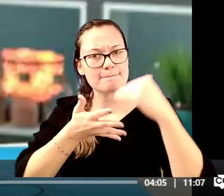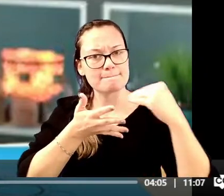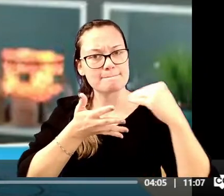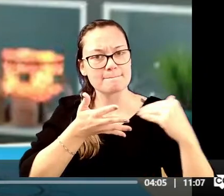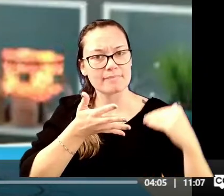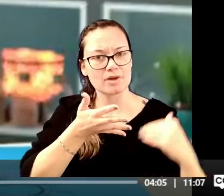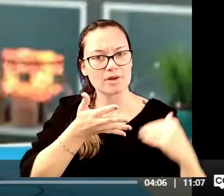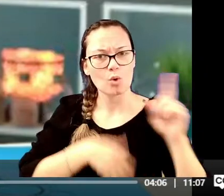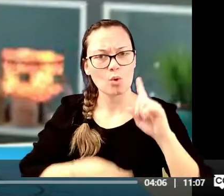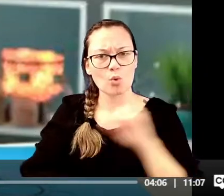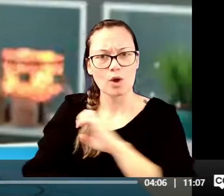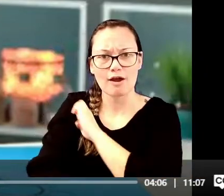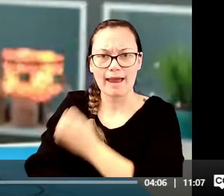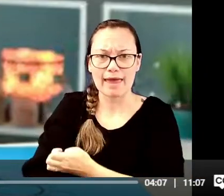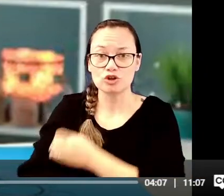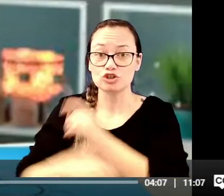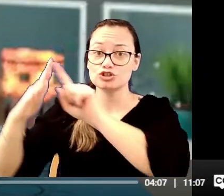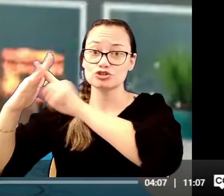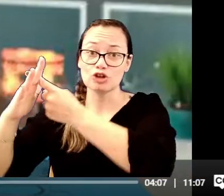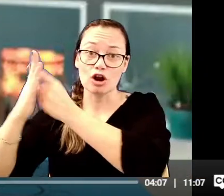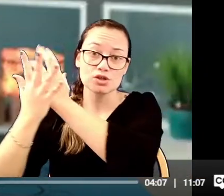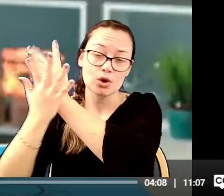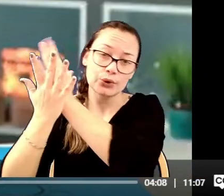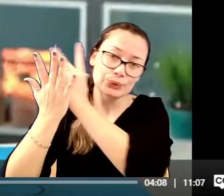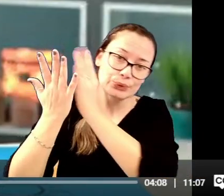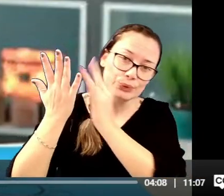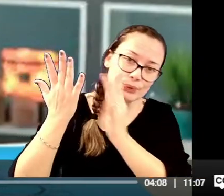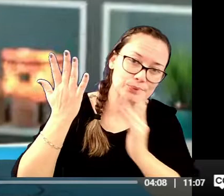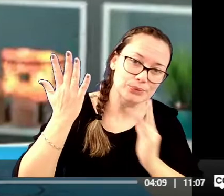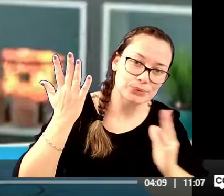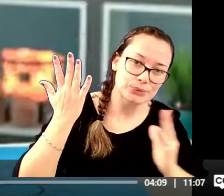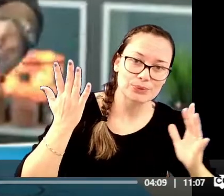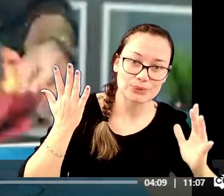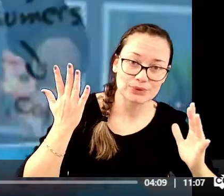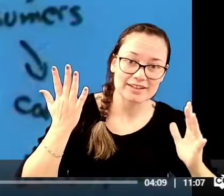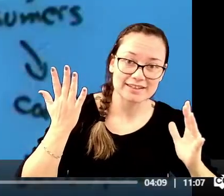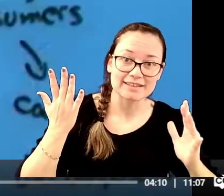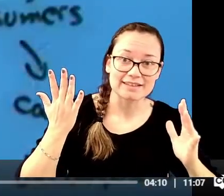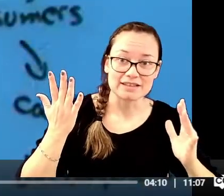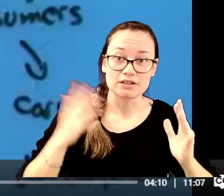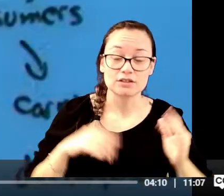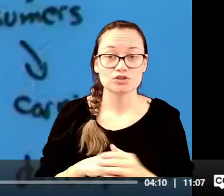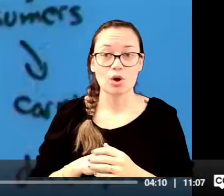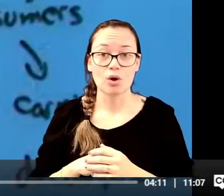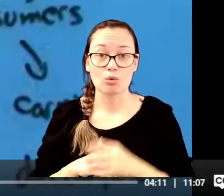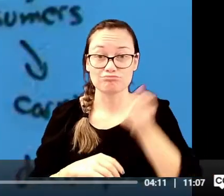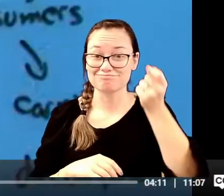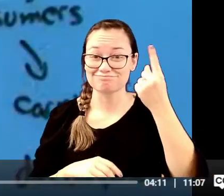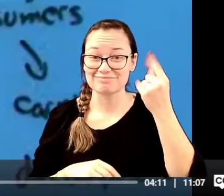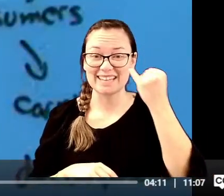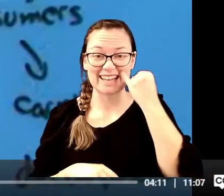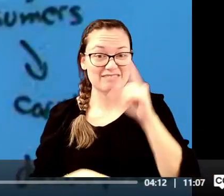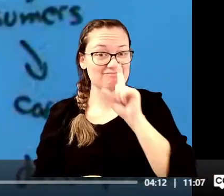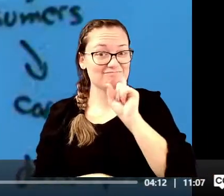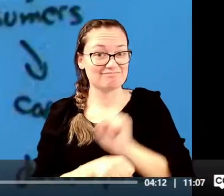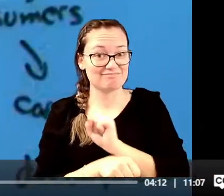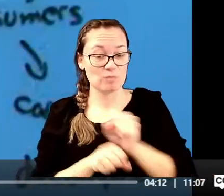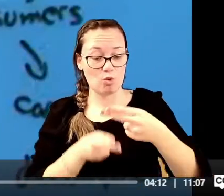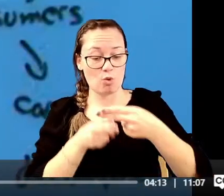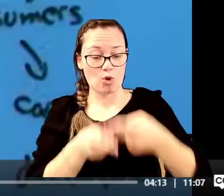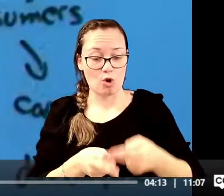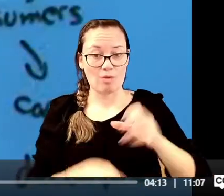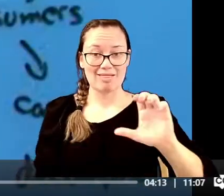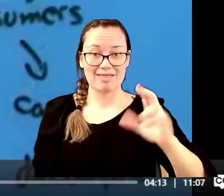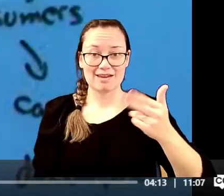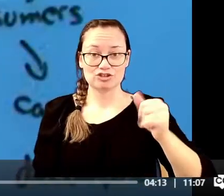the energy is going towards or where the energy is moving. And if we're going to be a true food chain, we're going to get rid of the sun